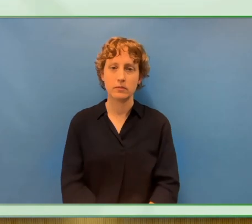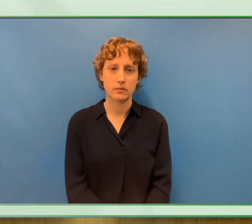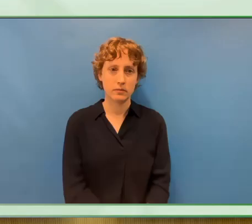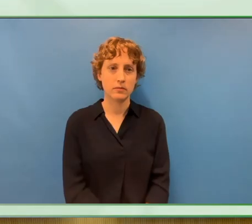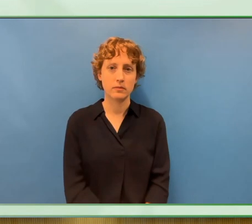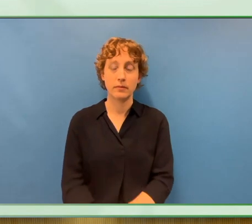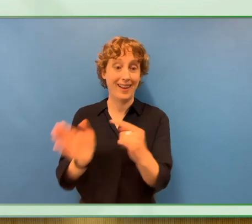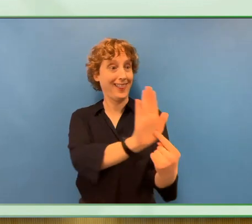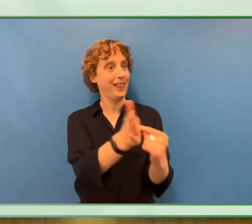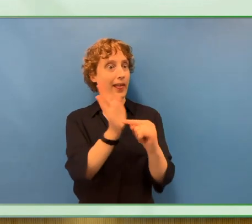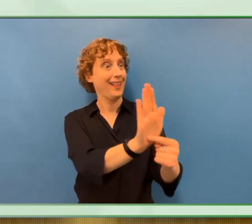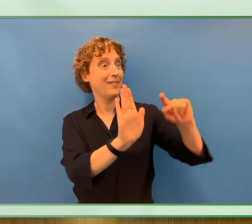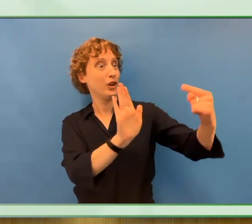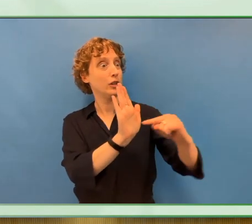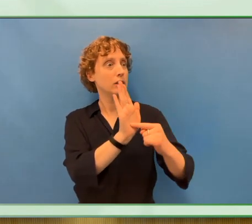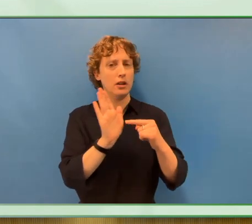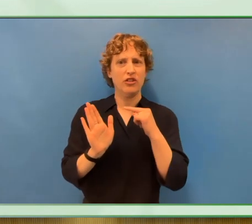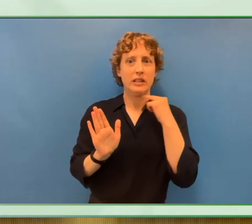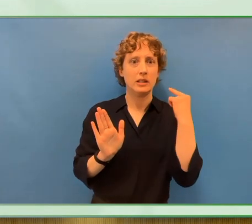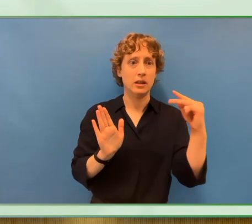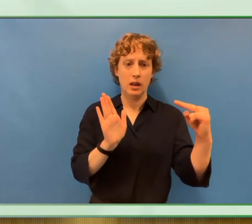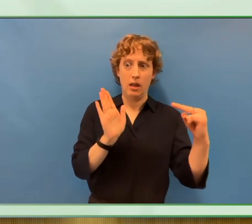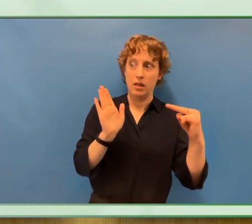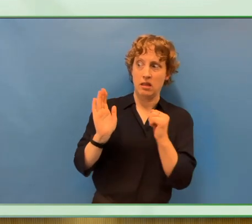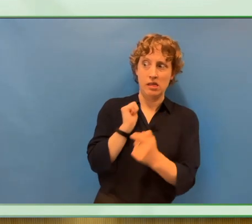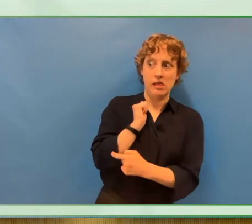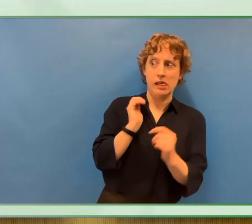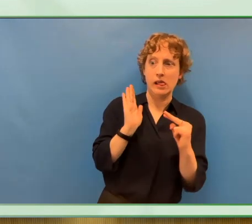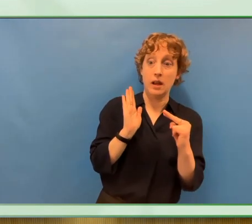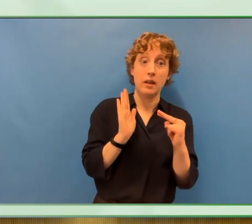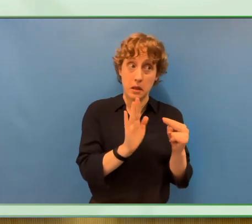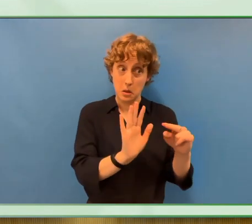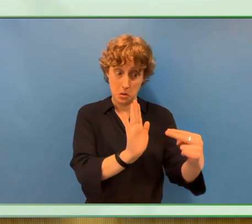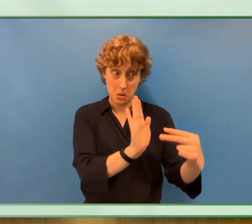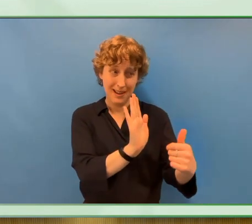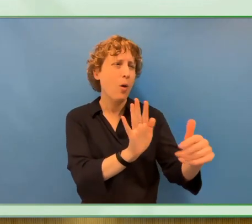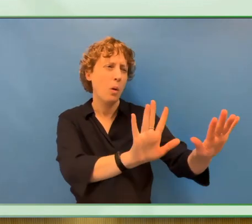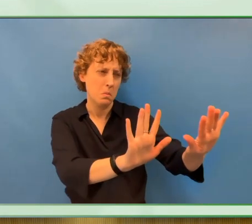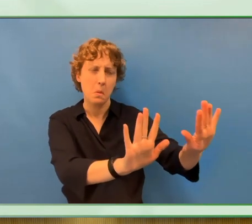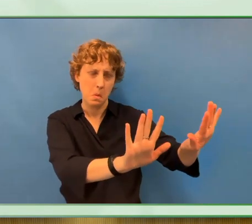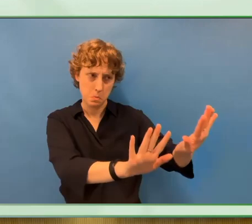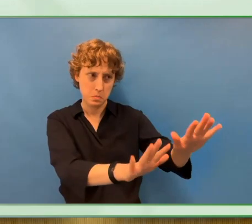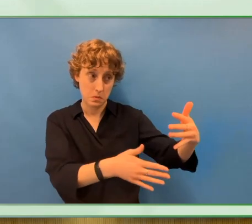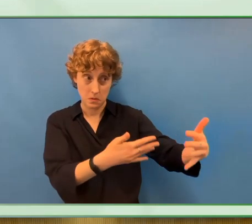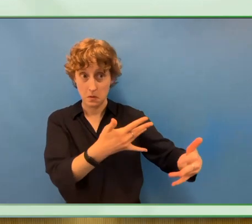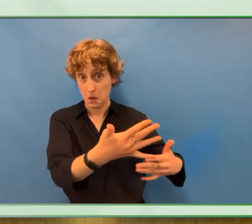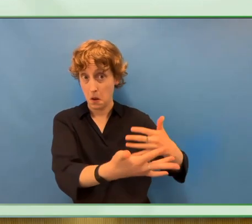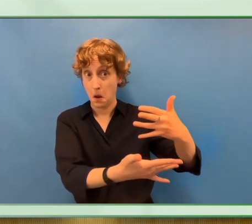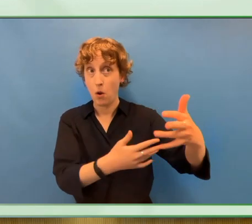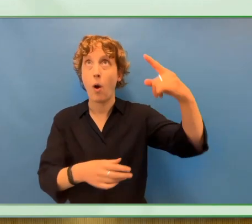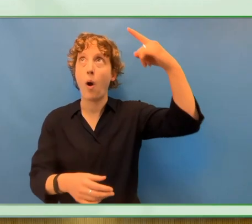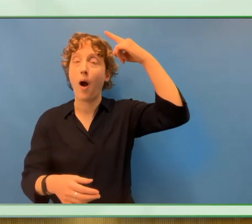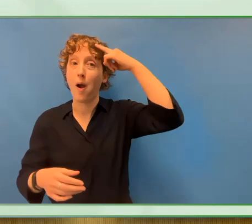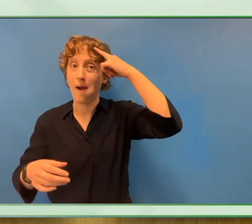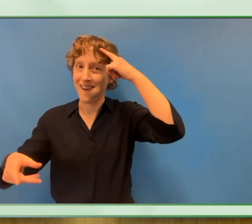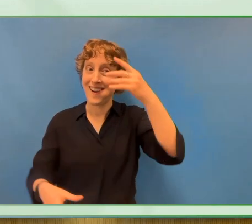once you get them moving and you down that conversation, then you can bring, oh, by the way, did you know that this is also? But by that